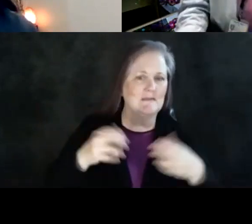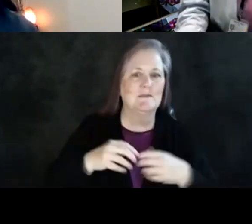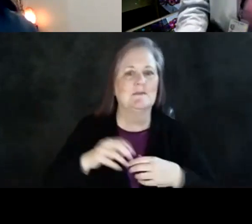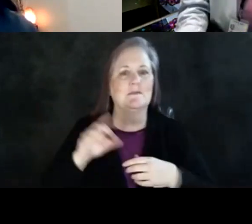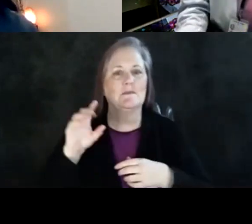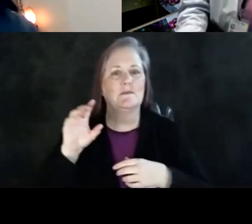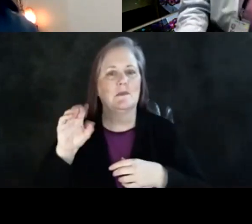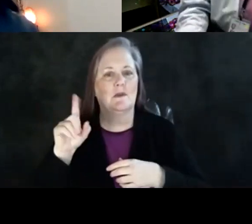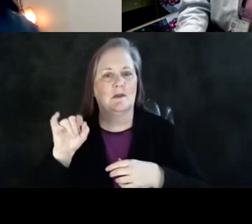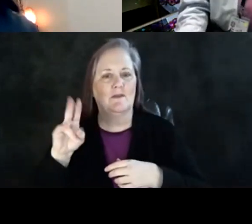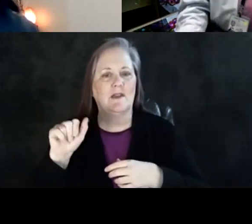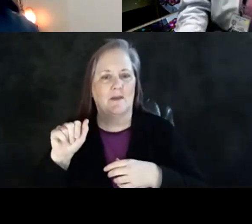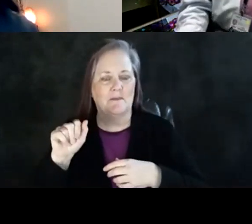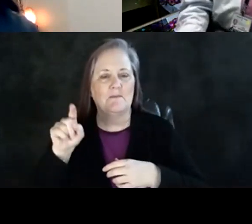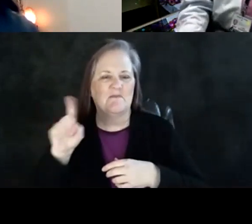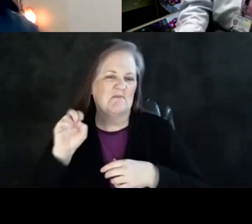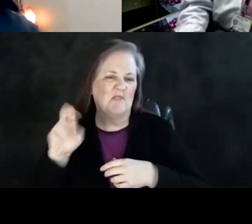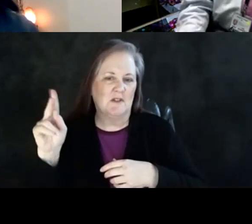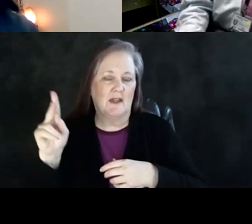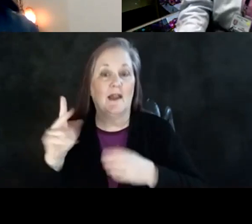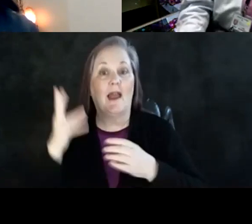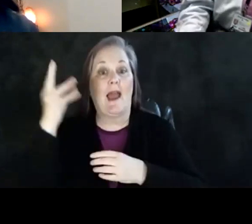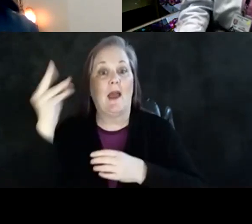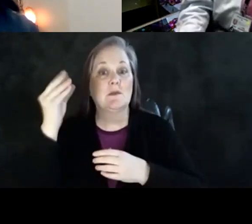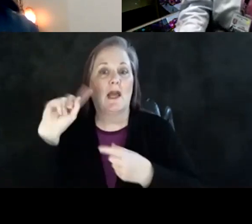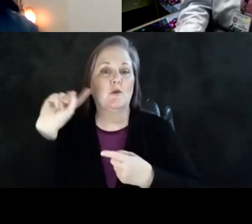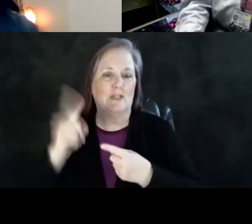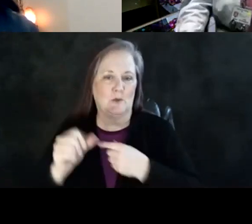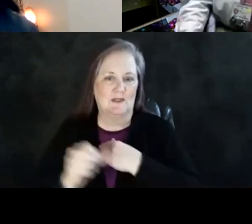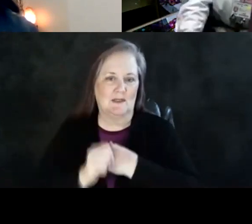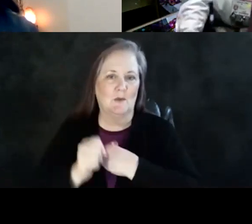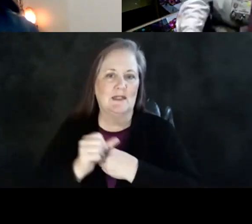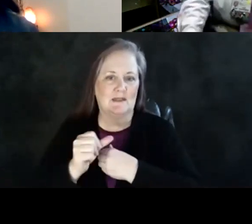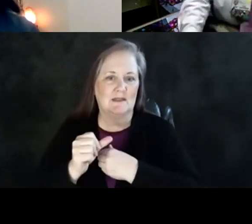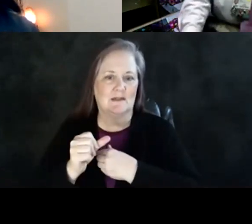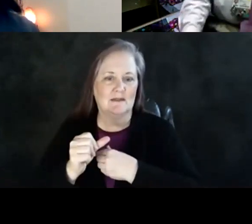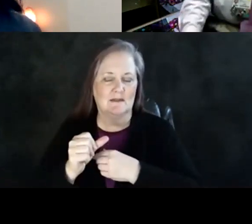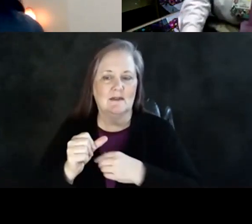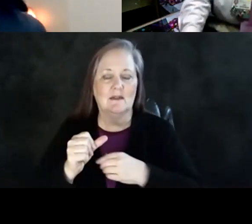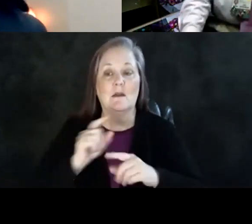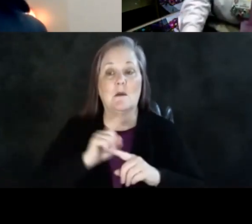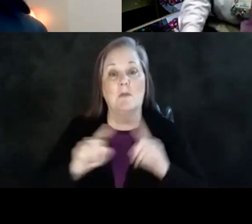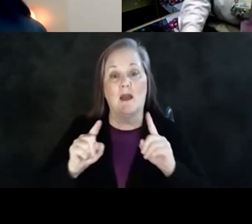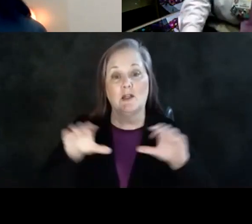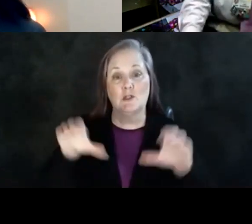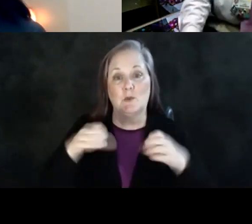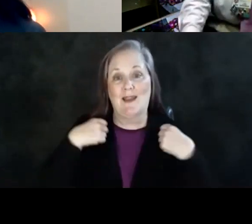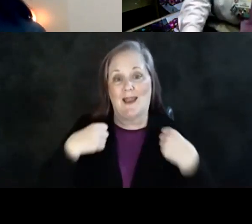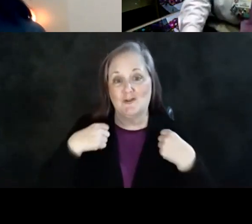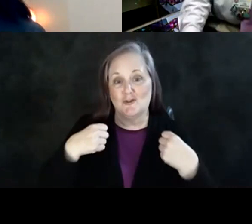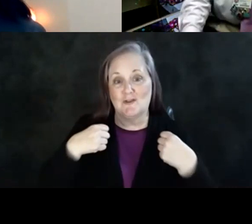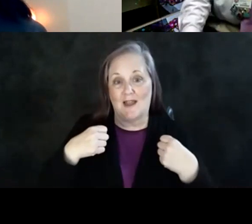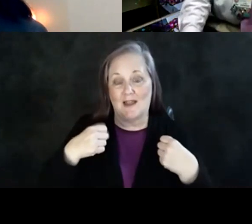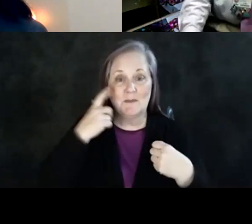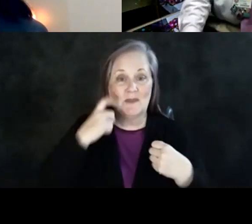So in general, being outside does reduce the risk. That's one thing. But when you are doing exercise because